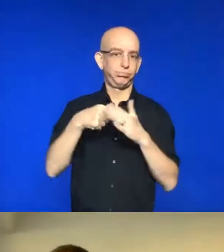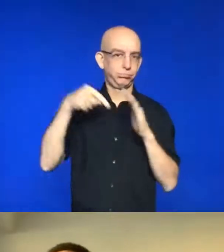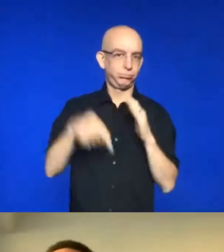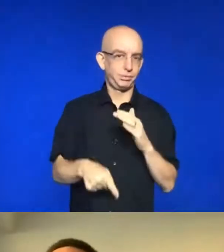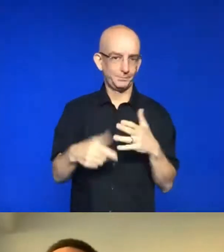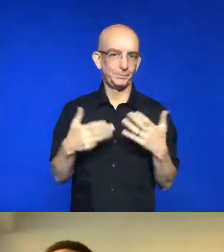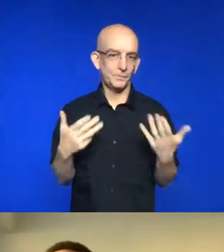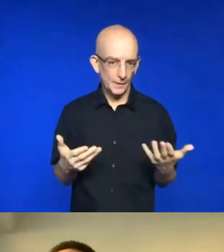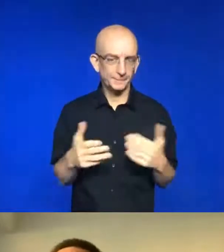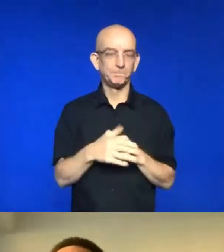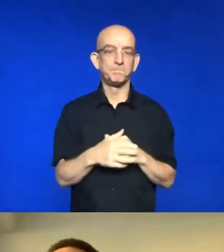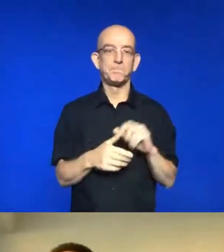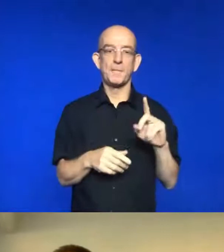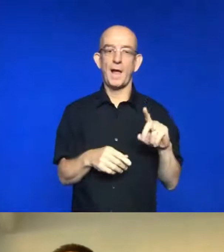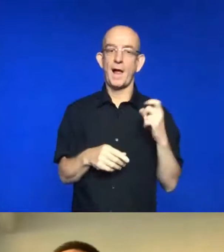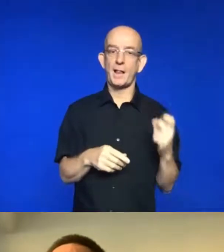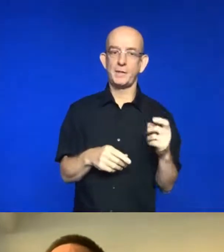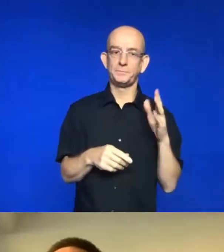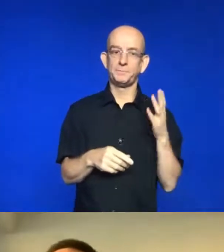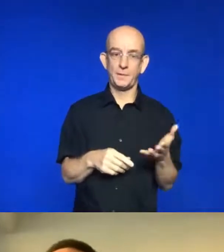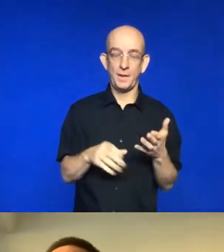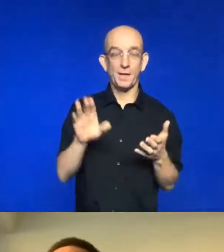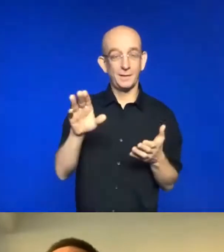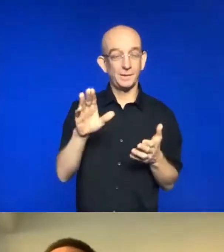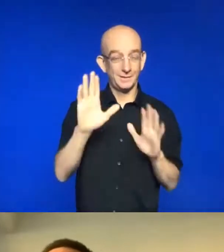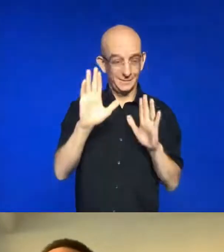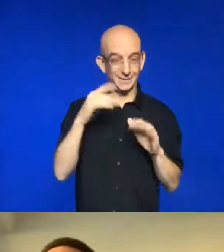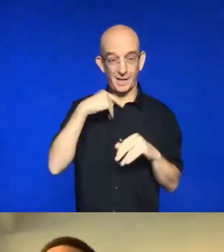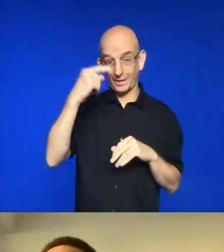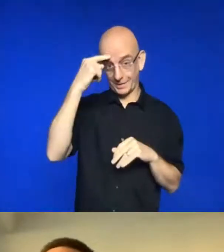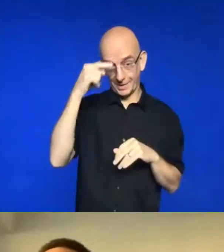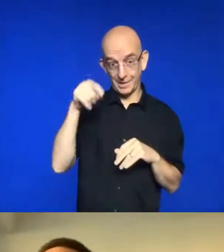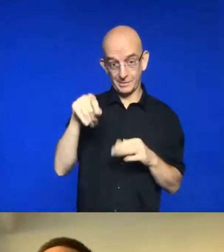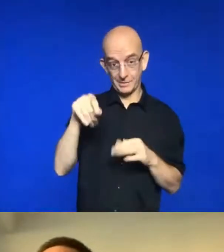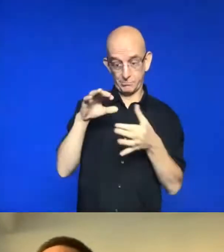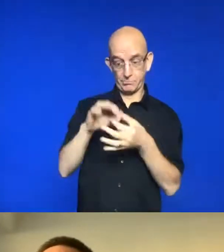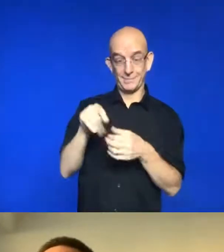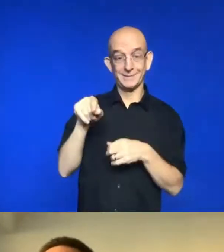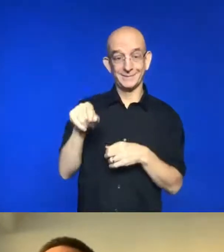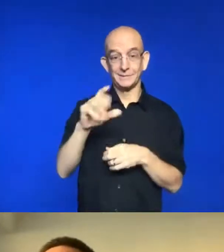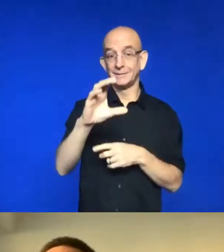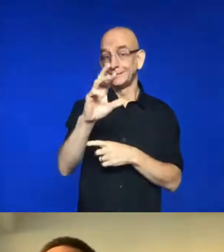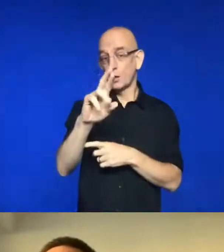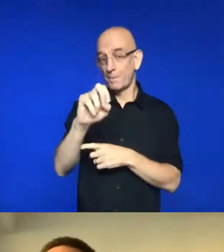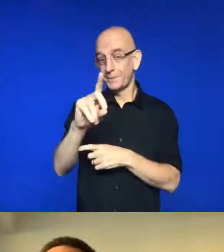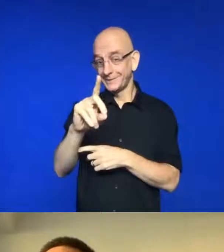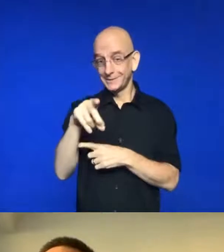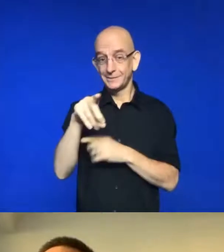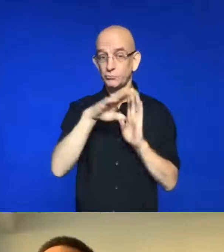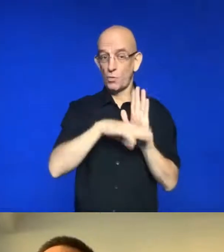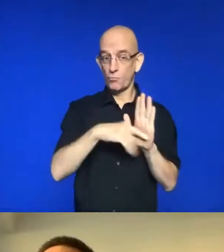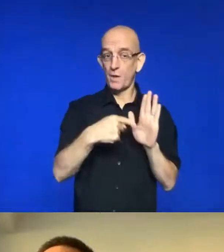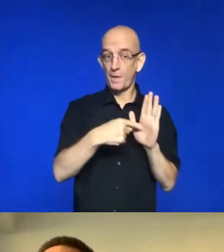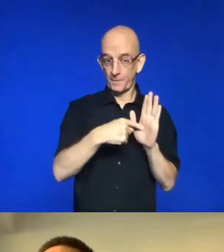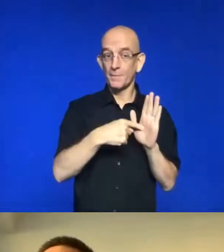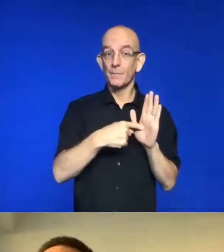developing a set of thematic papers in the coming 2 months to answer some of those questions and to expand the debate.